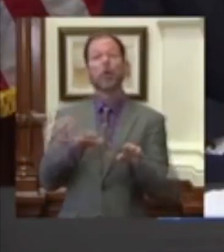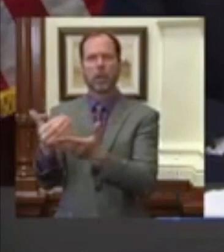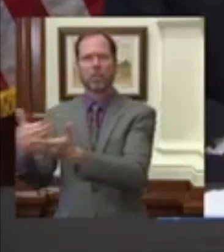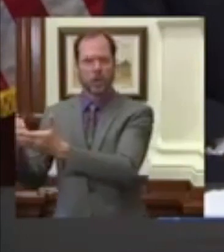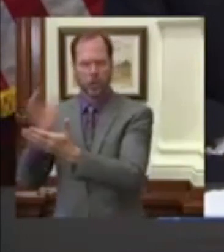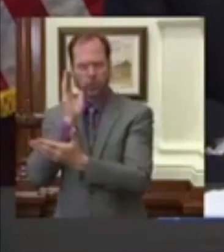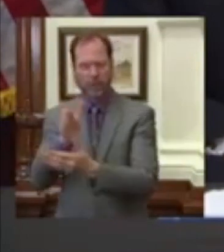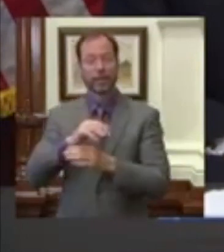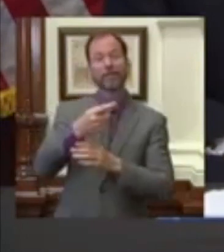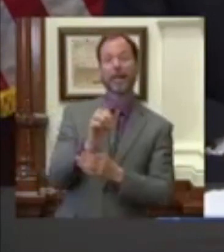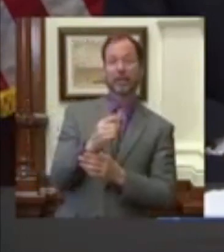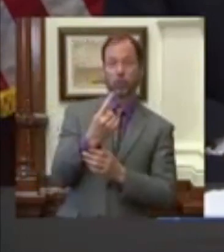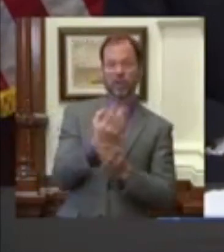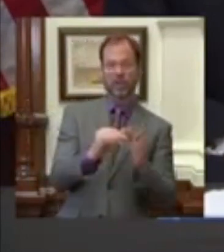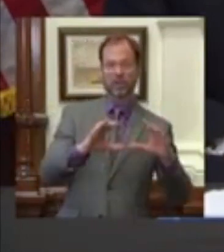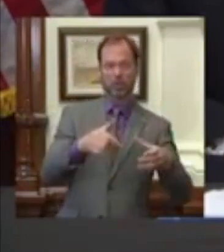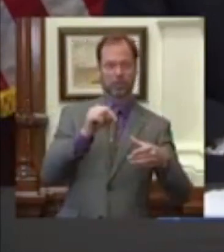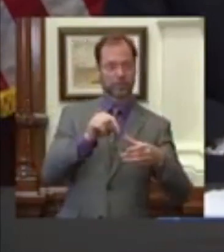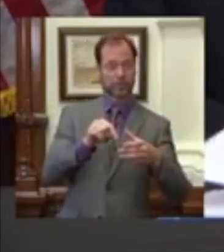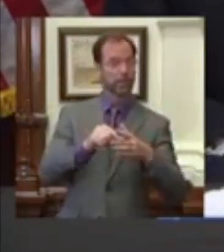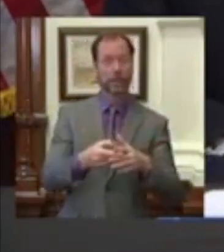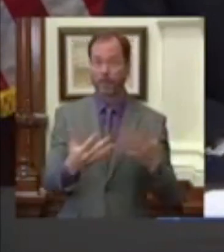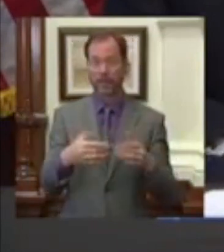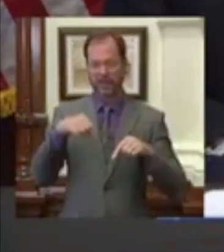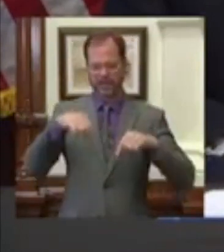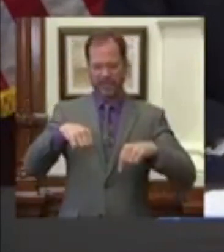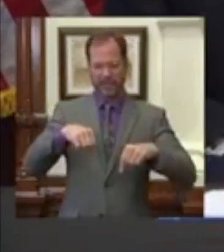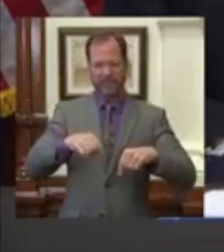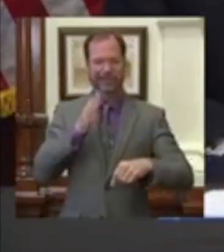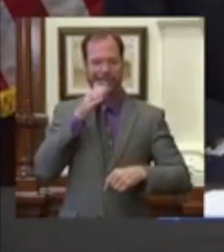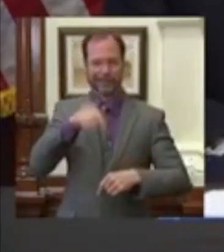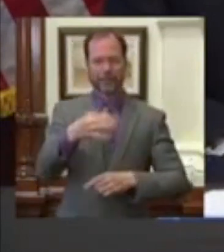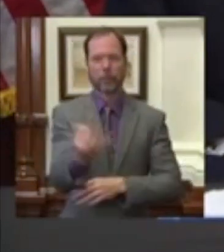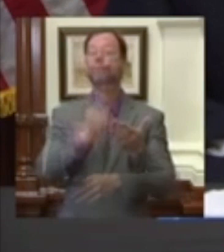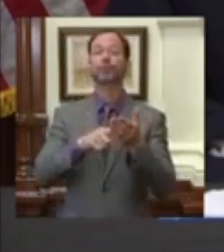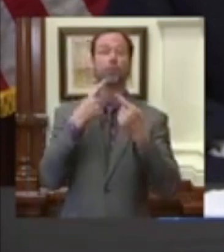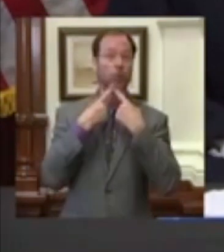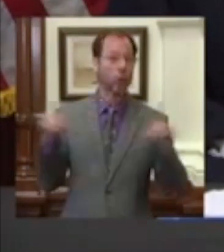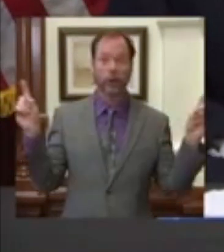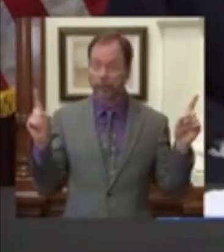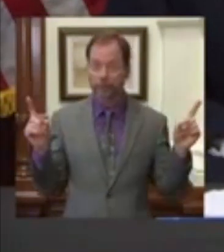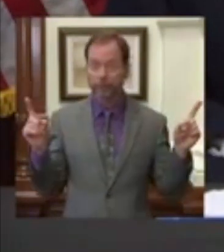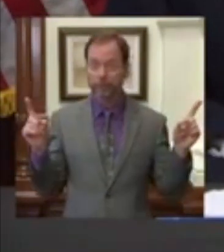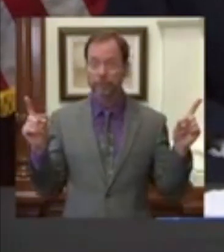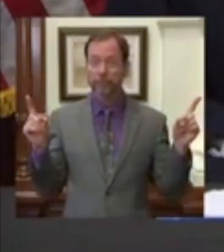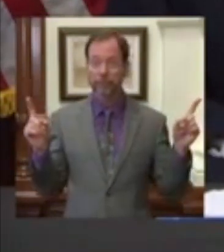phases. Phase one begins this Friday, May 1st.